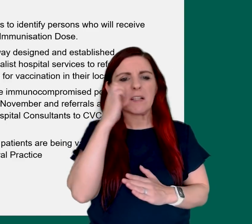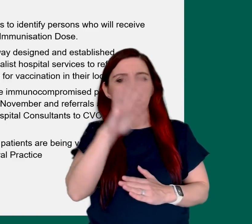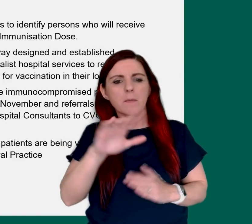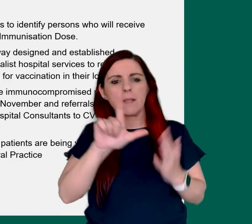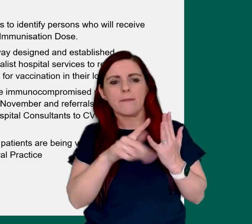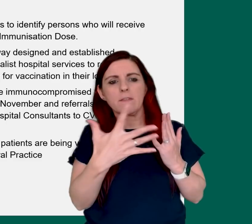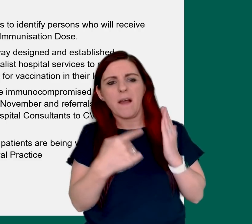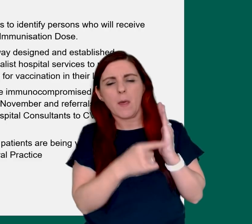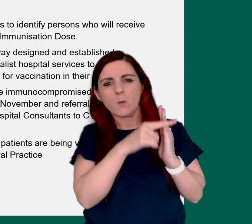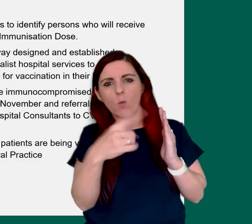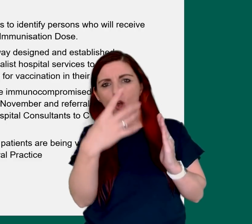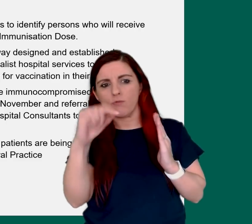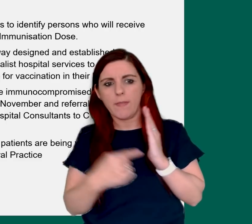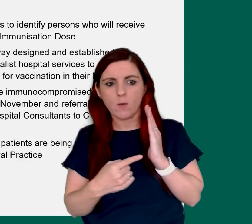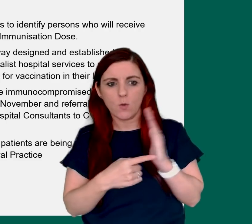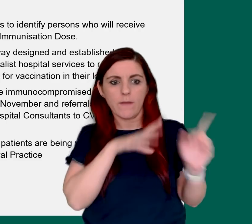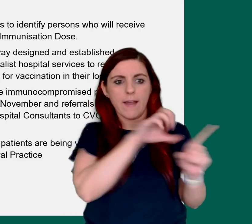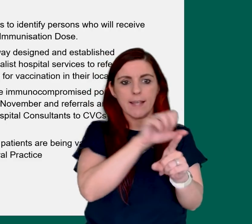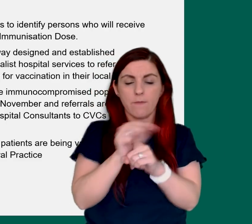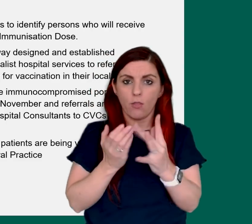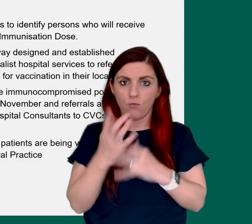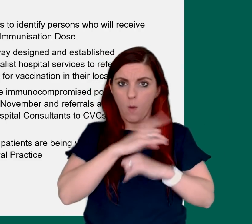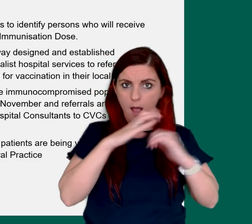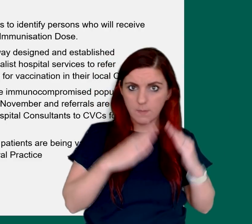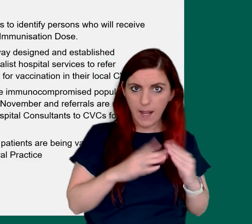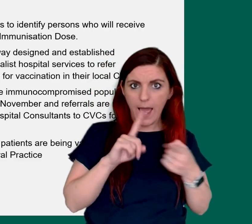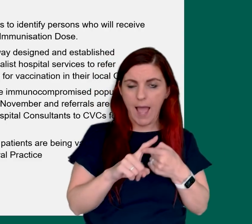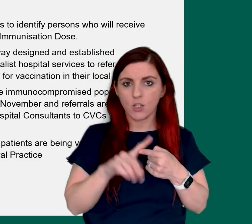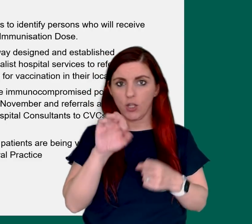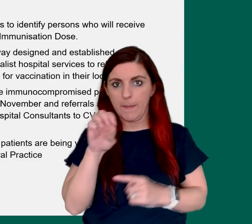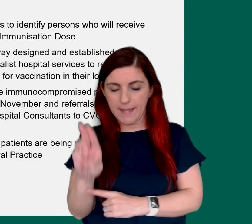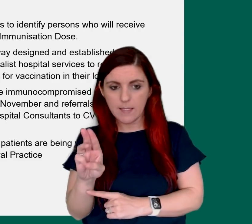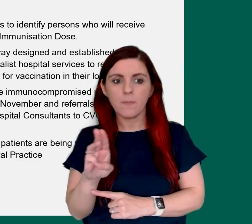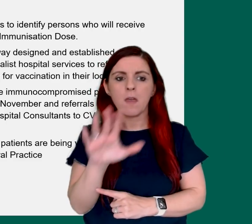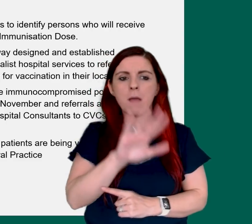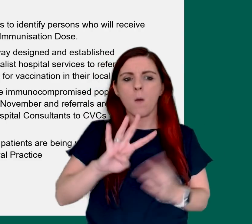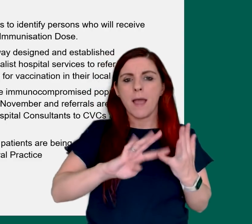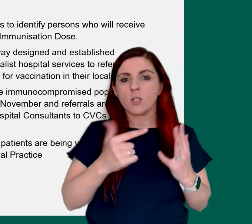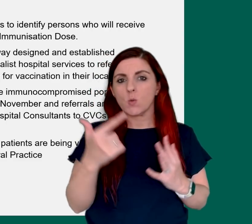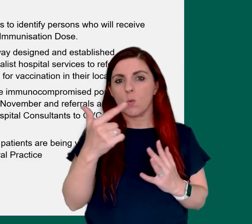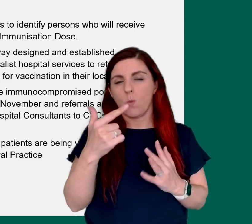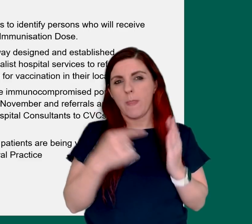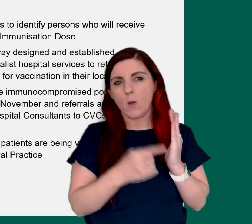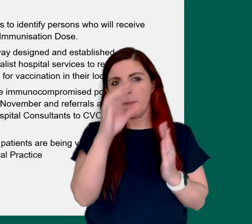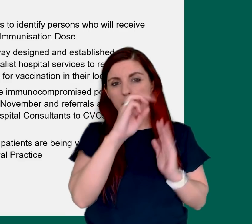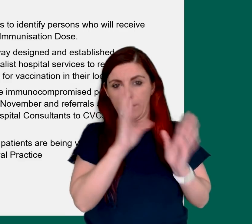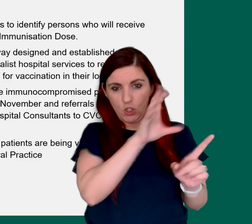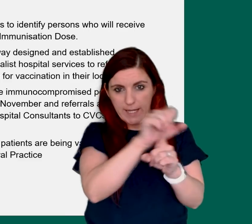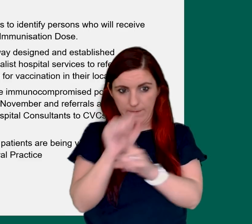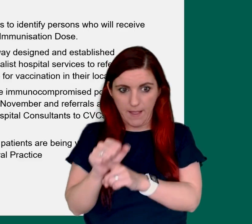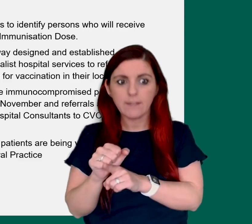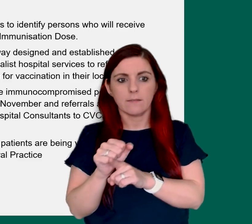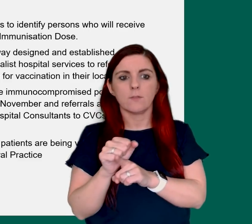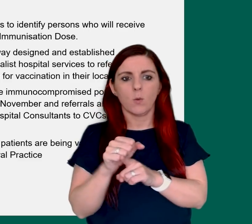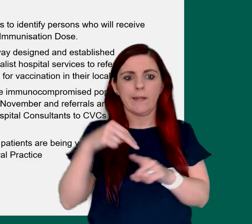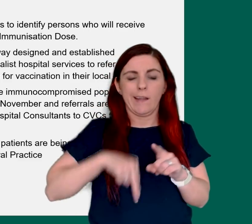to 100,000, identified through our hospital system and general practice. Around 92,000 people identified at this stage, so coming close to